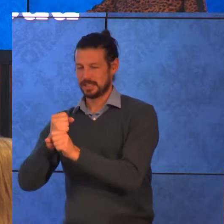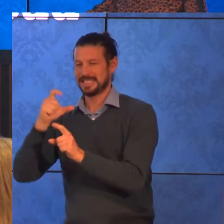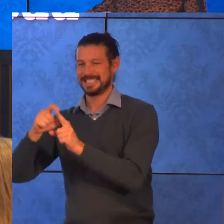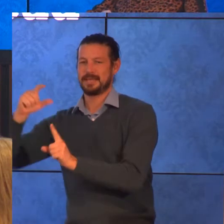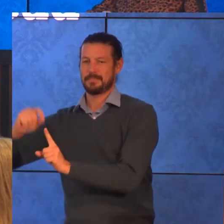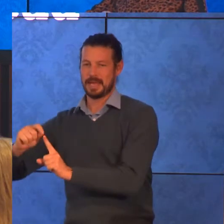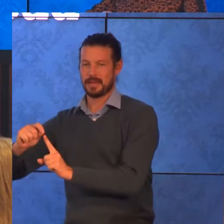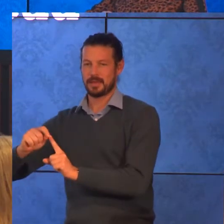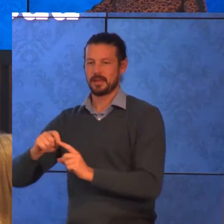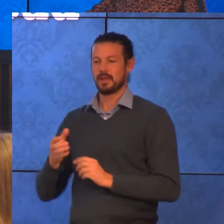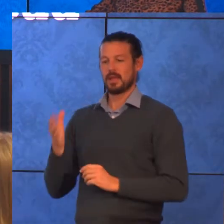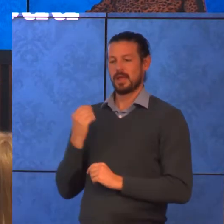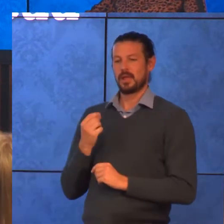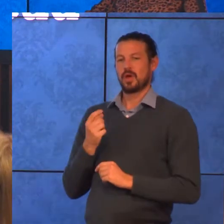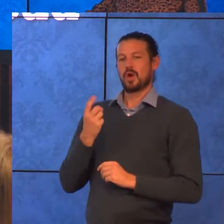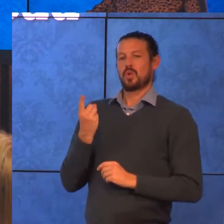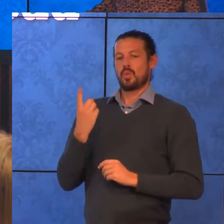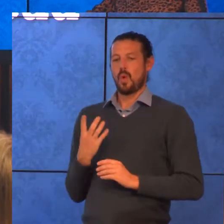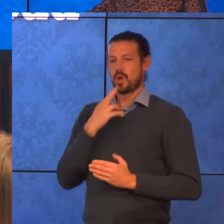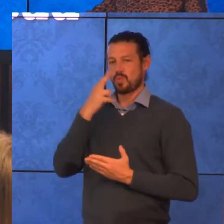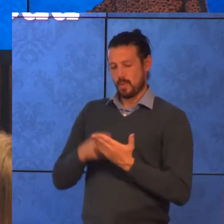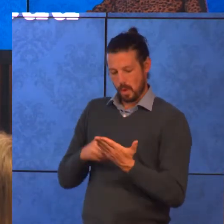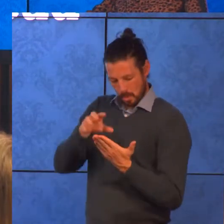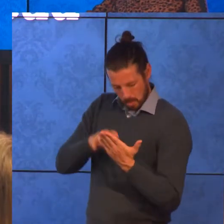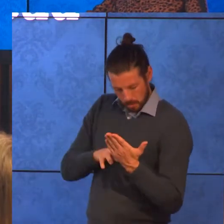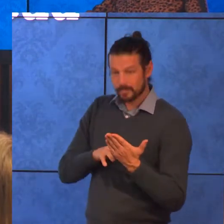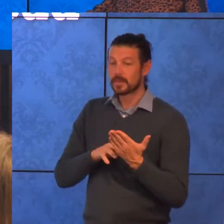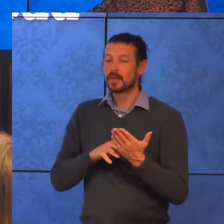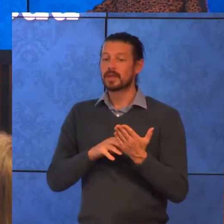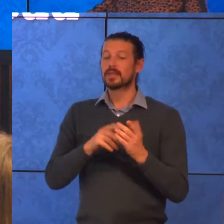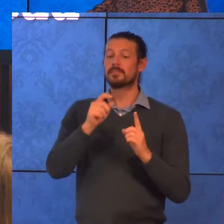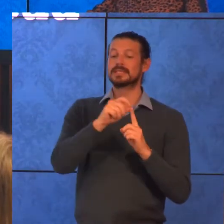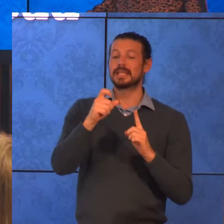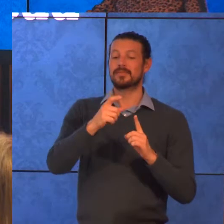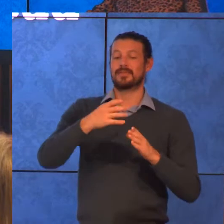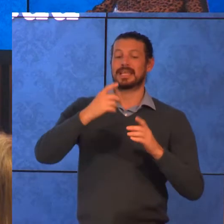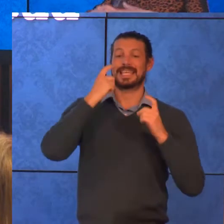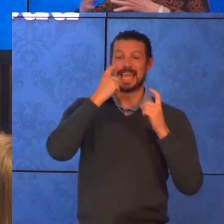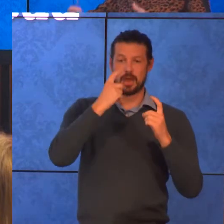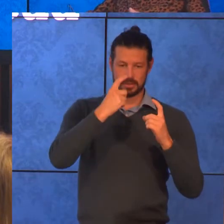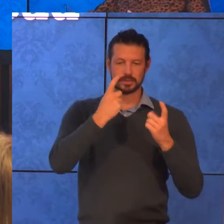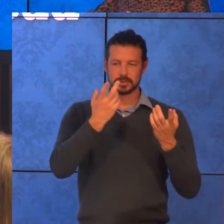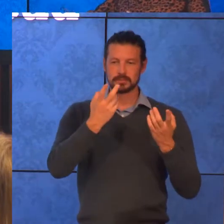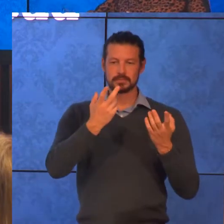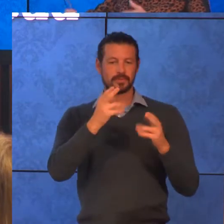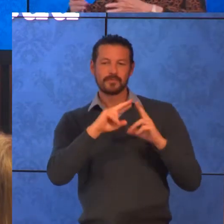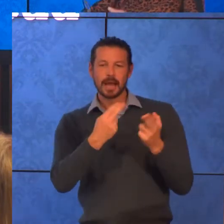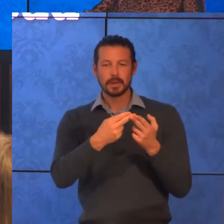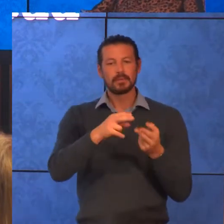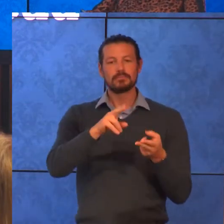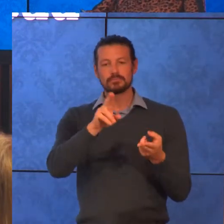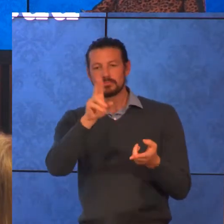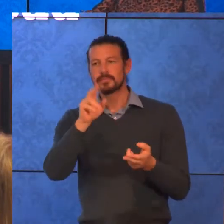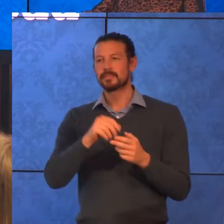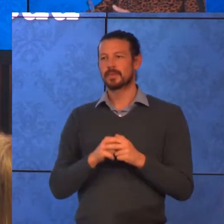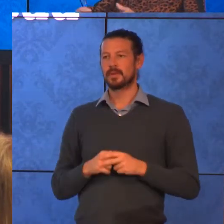quarterly report, the percentage of carers where employment had increased because they felt they had sufficient support